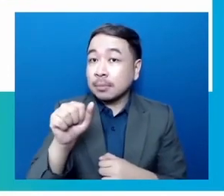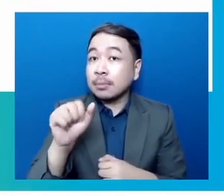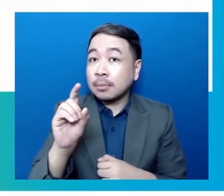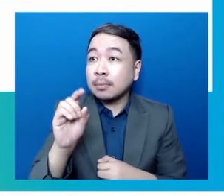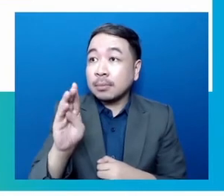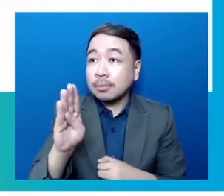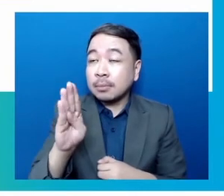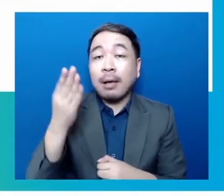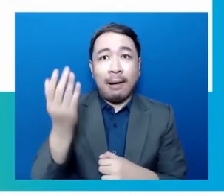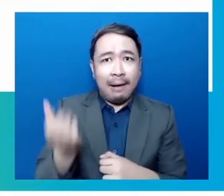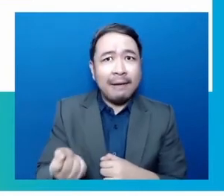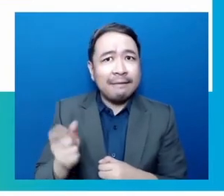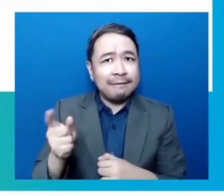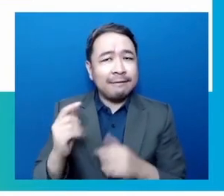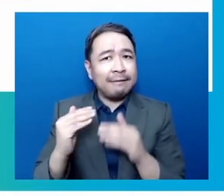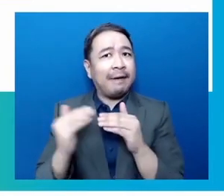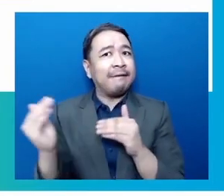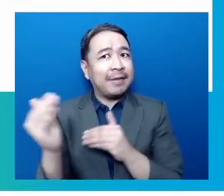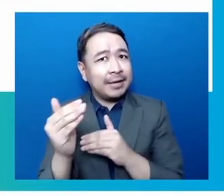believe ADB should use it